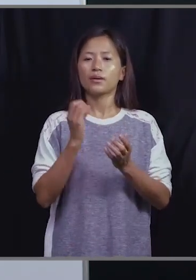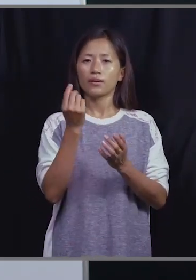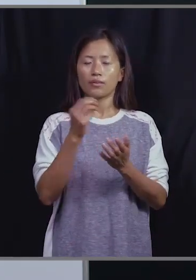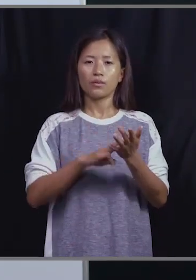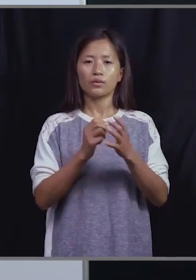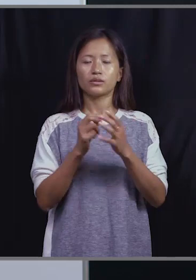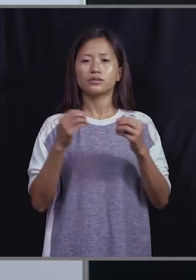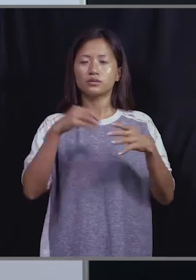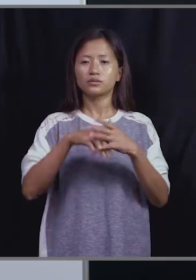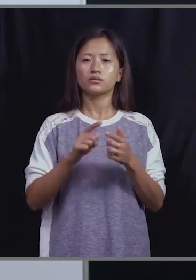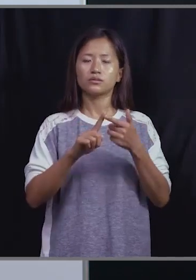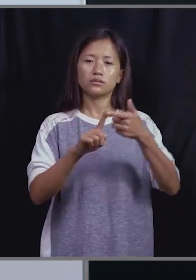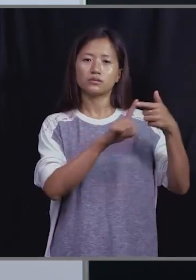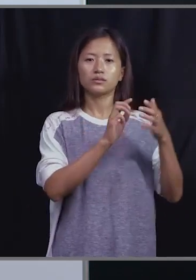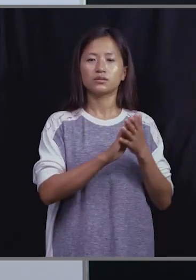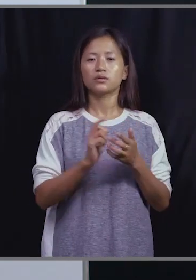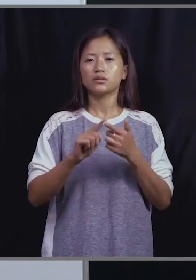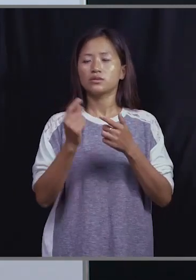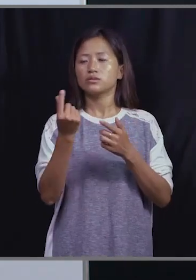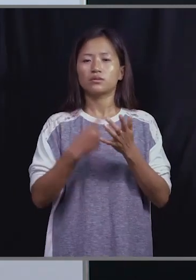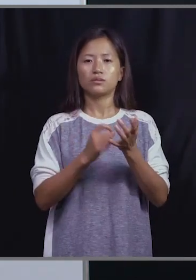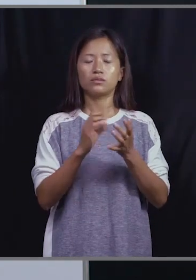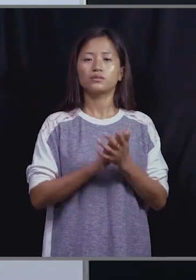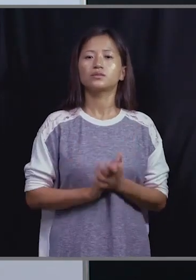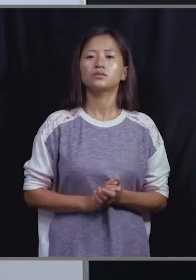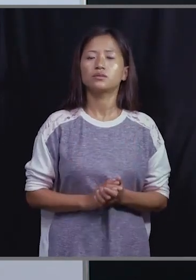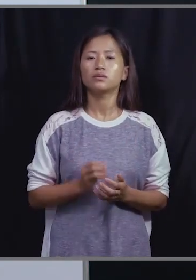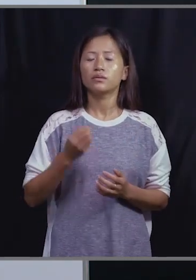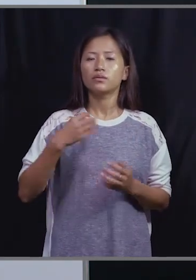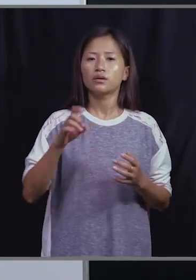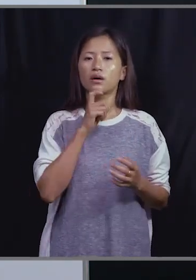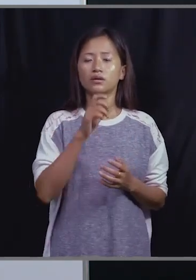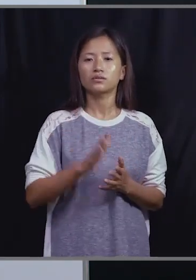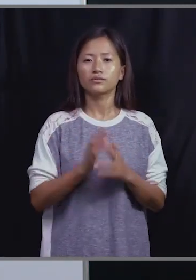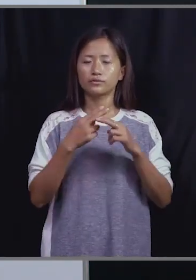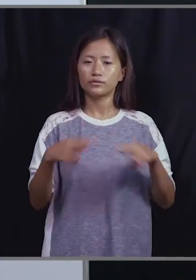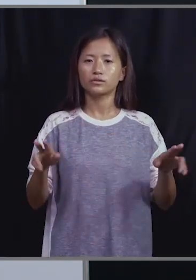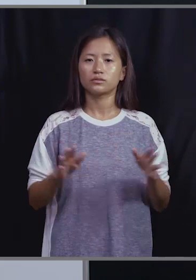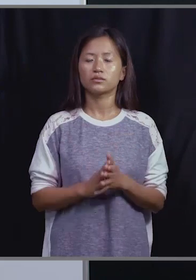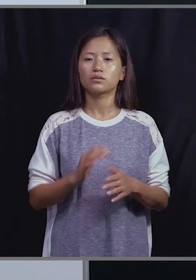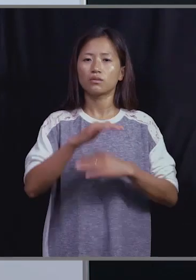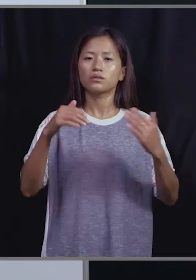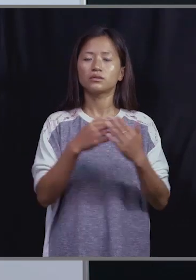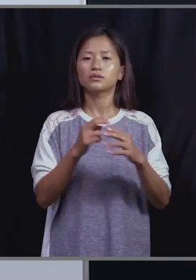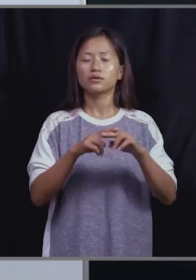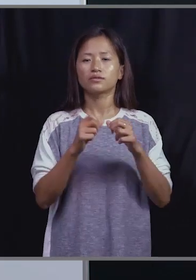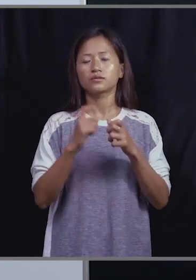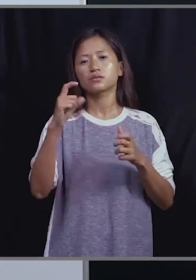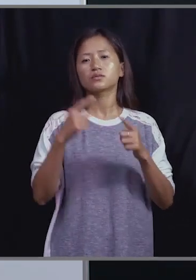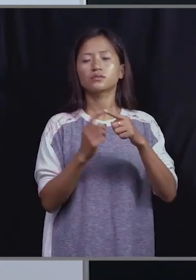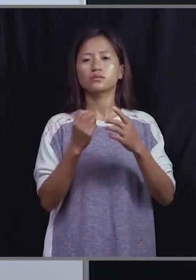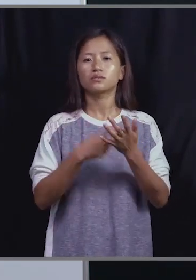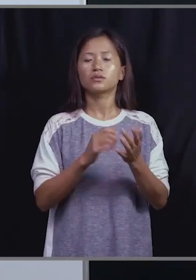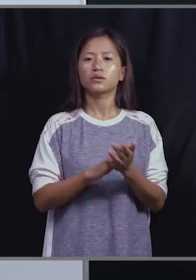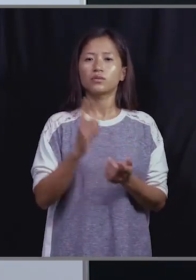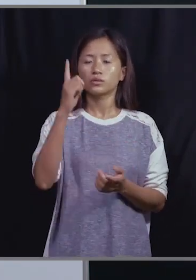especially in the Eastern Europe, they went or they asked for their freedom, and all these factors, that is from point 1